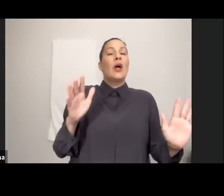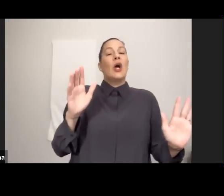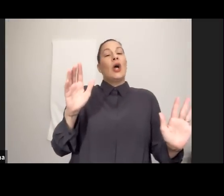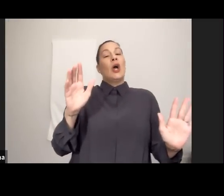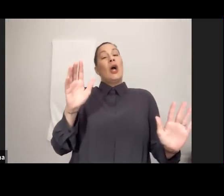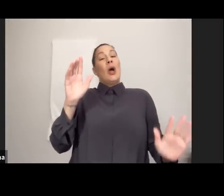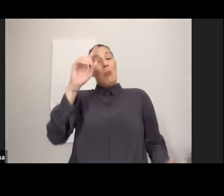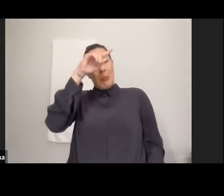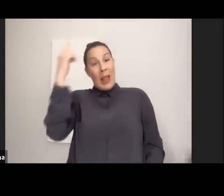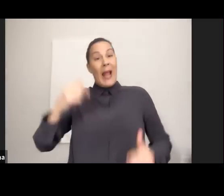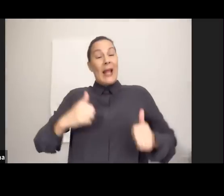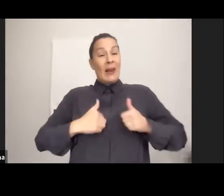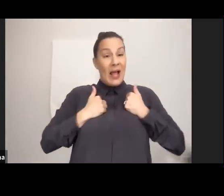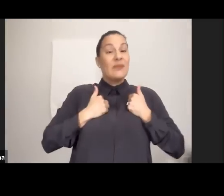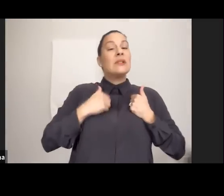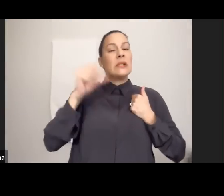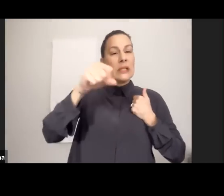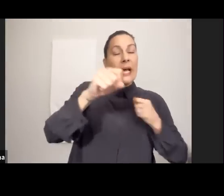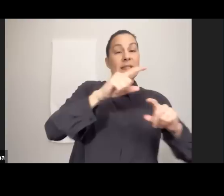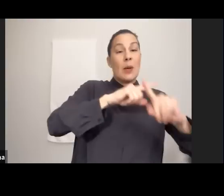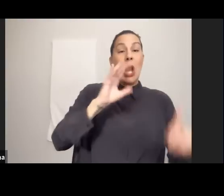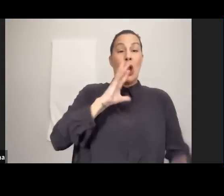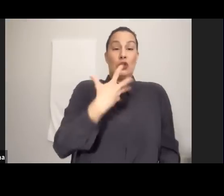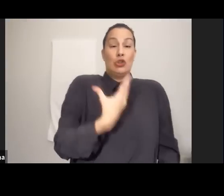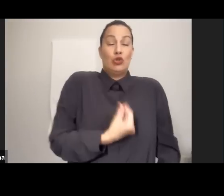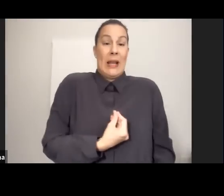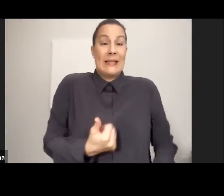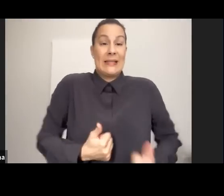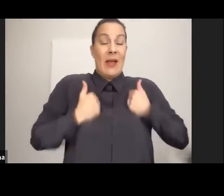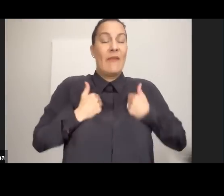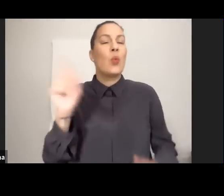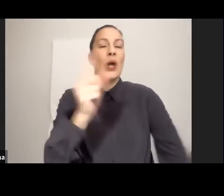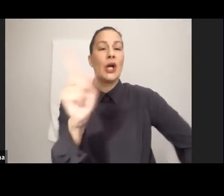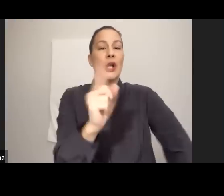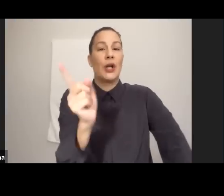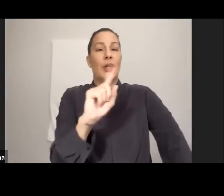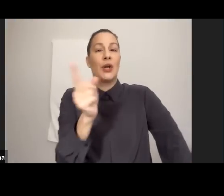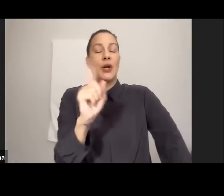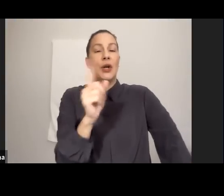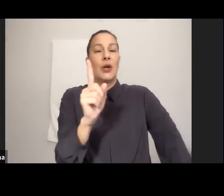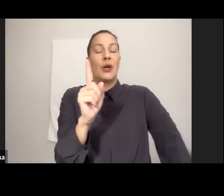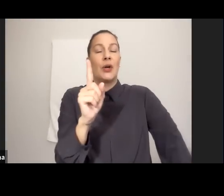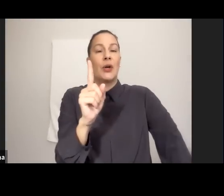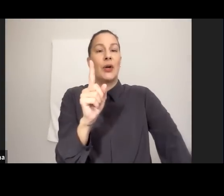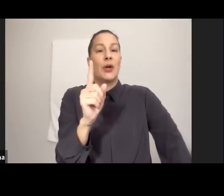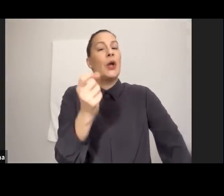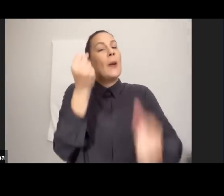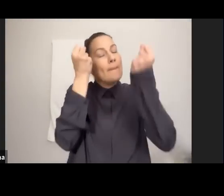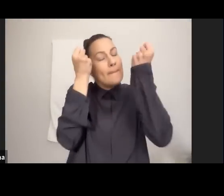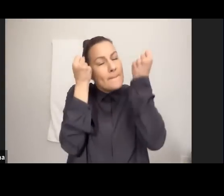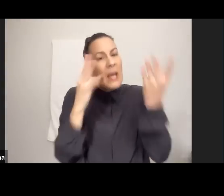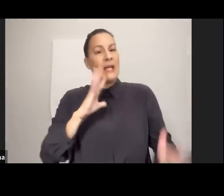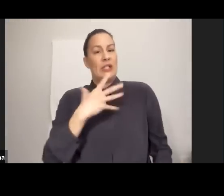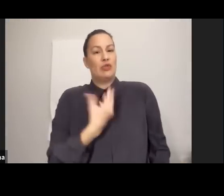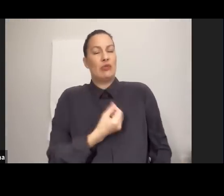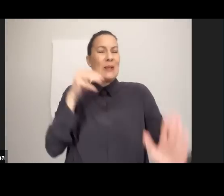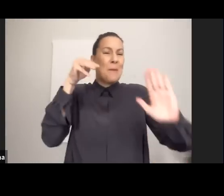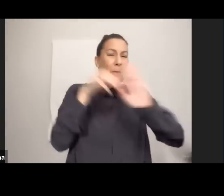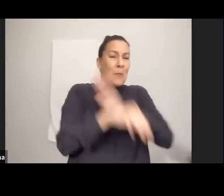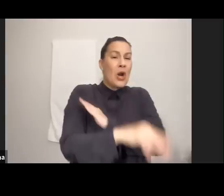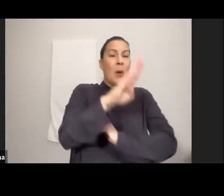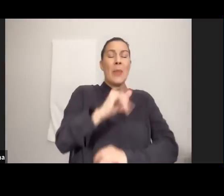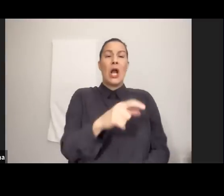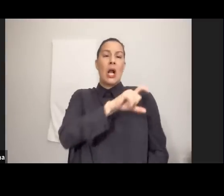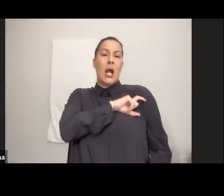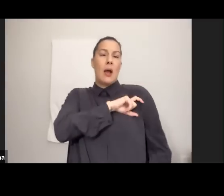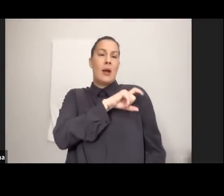transgender lives come in? We have multiple trans individuals that have been murdered, like from the cops, from being